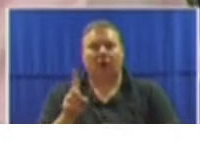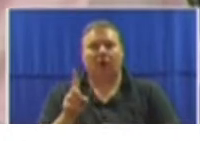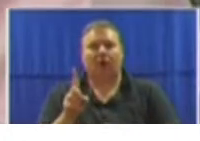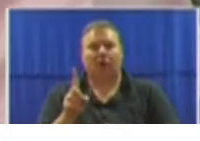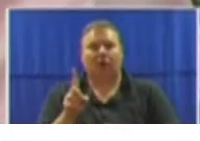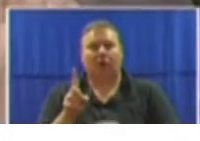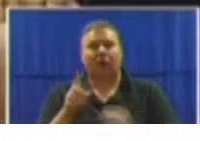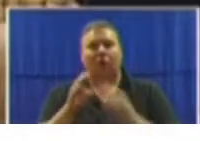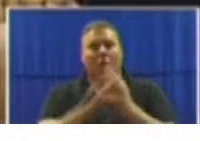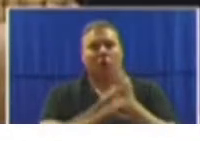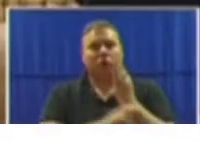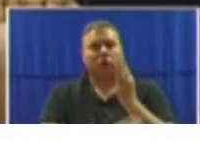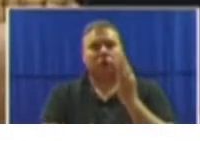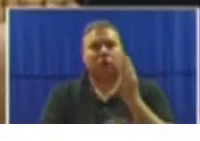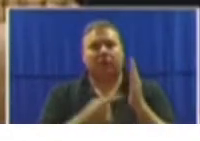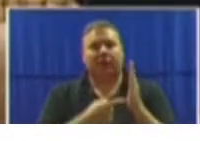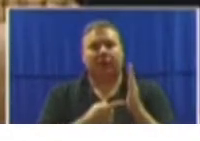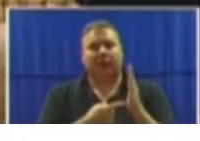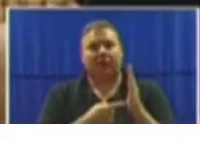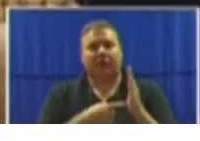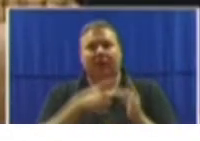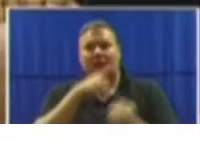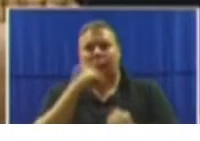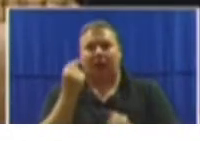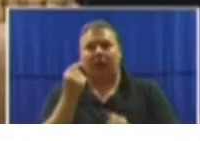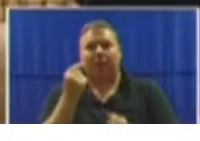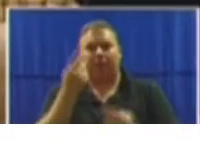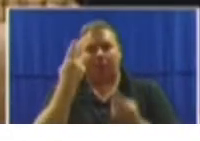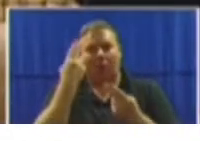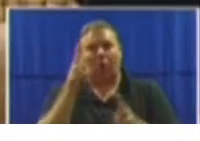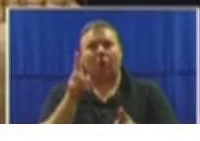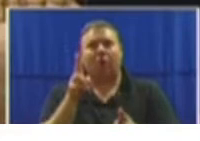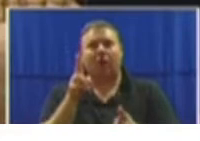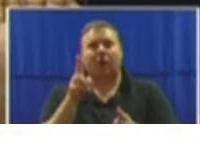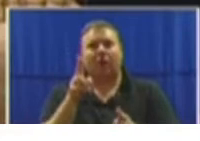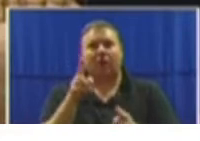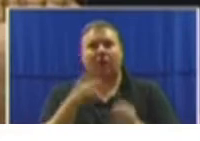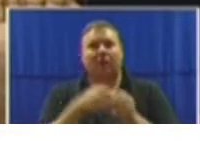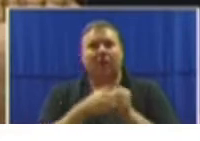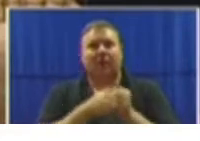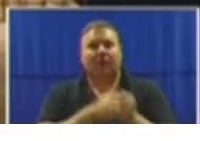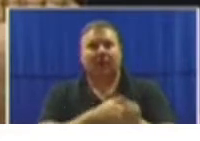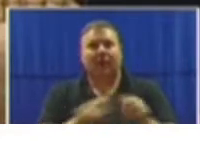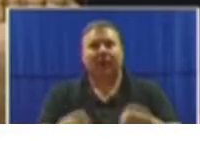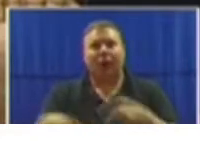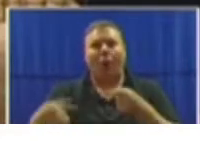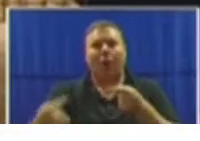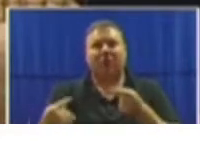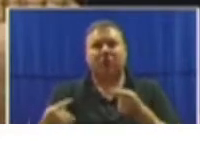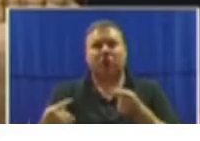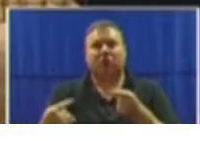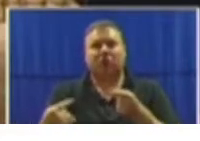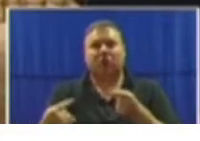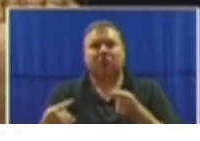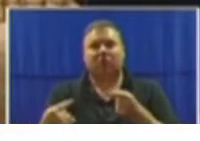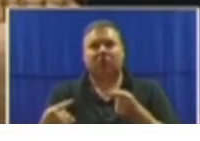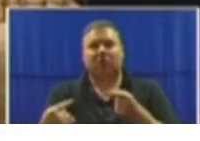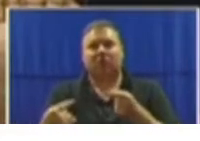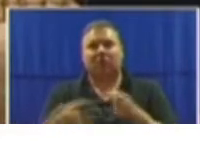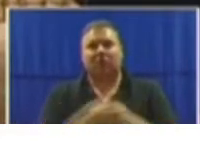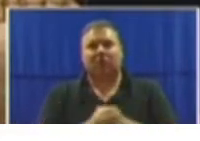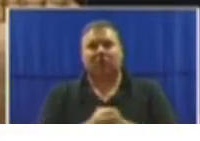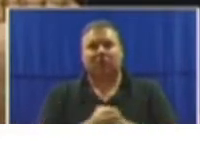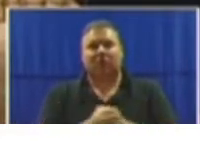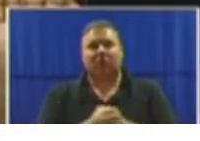Constitution in the name of the honorable leader of the opposition. I